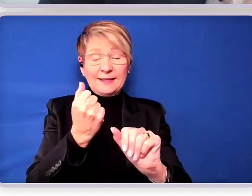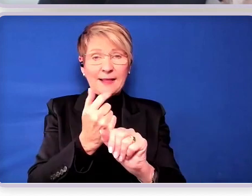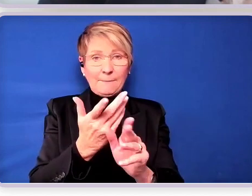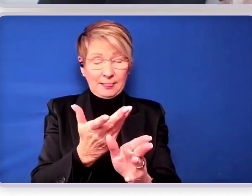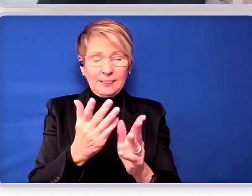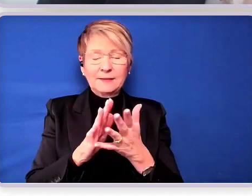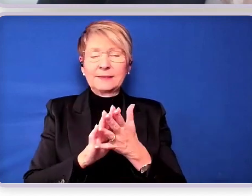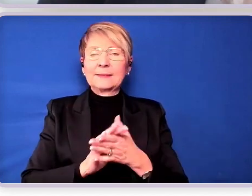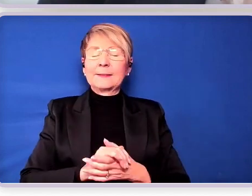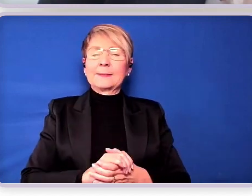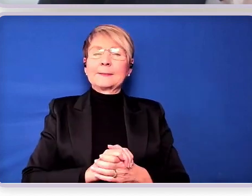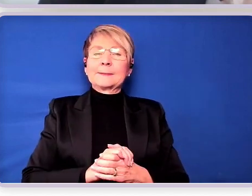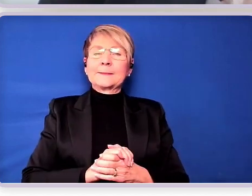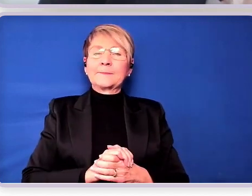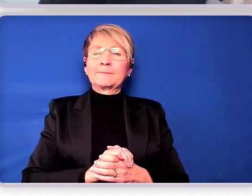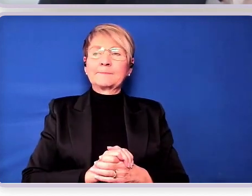that